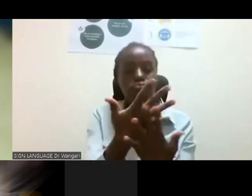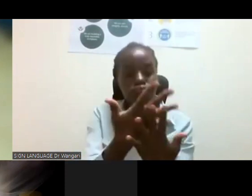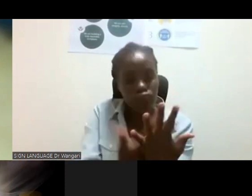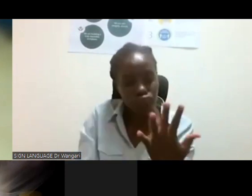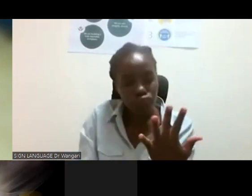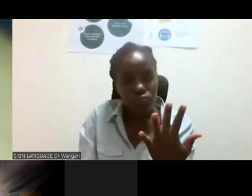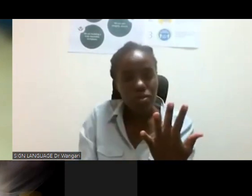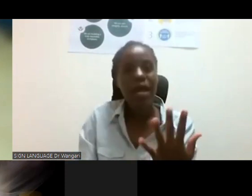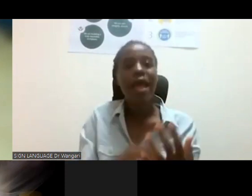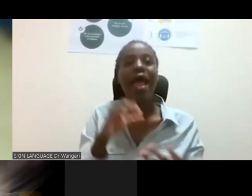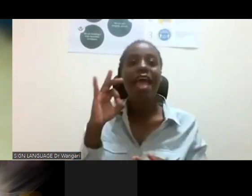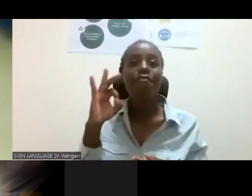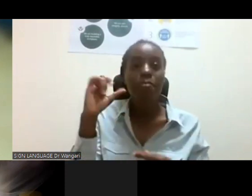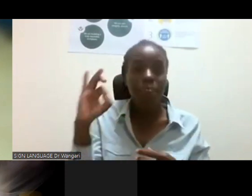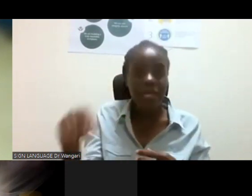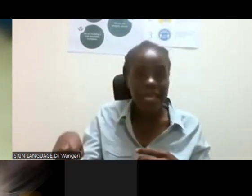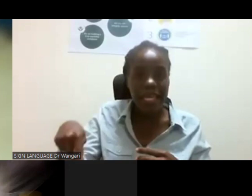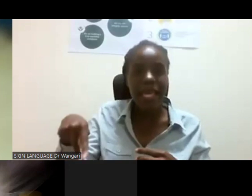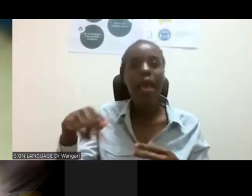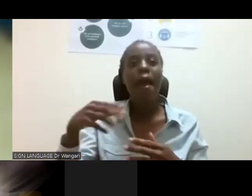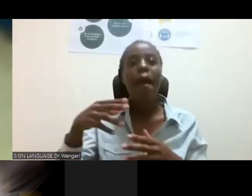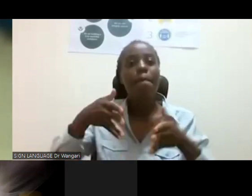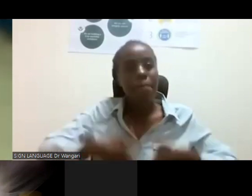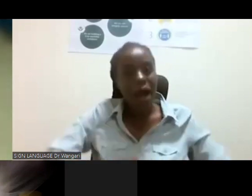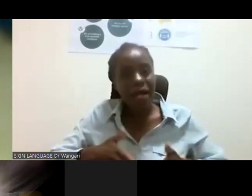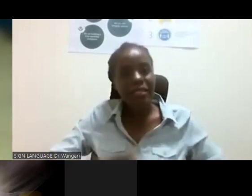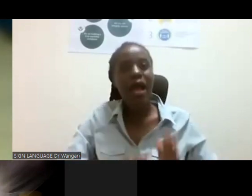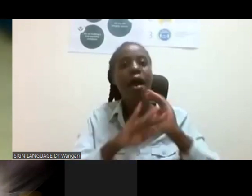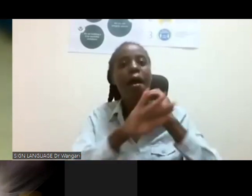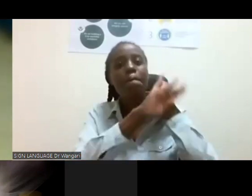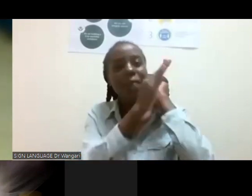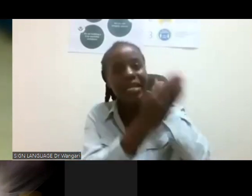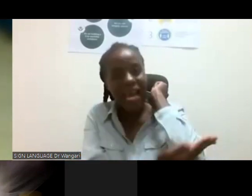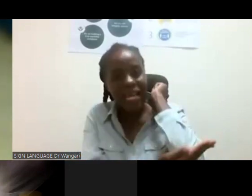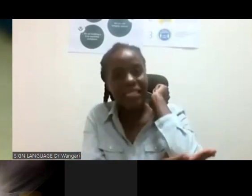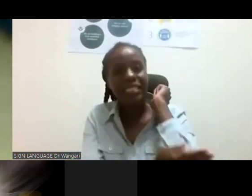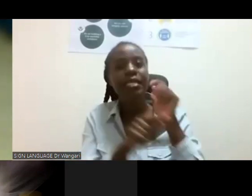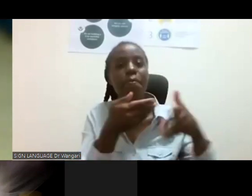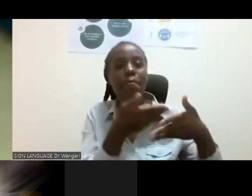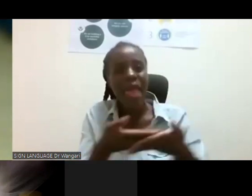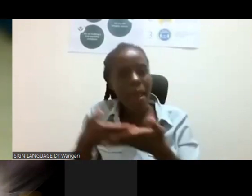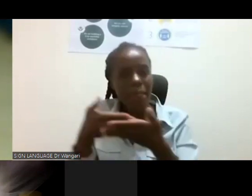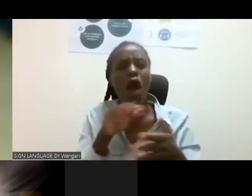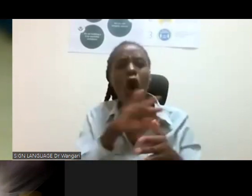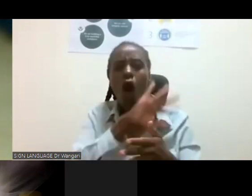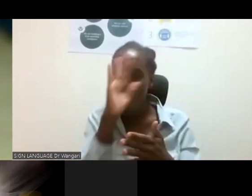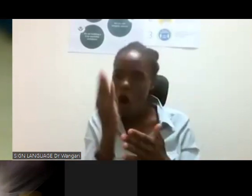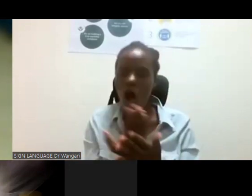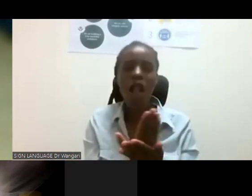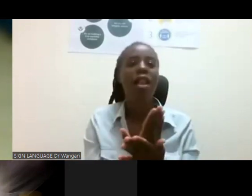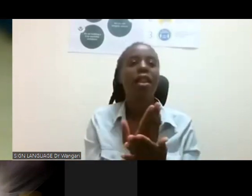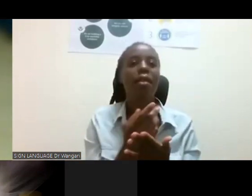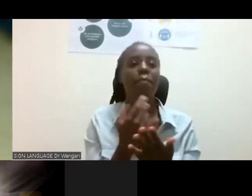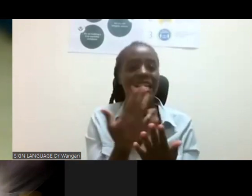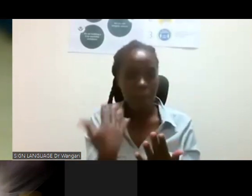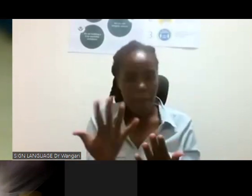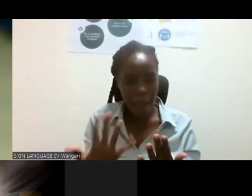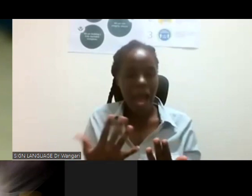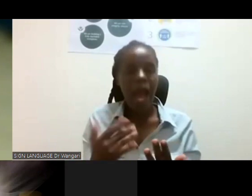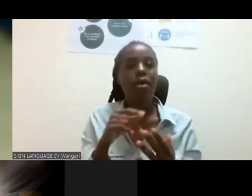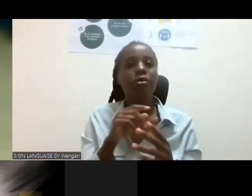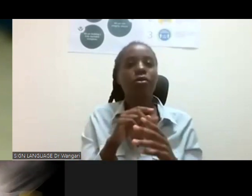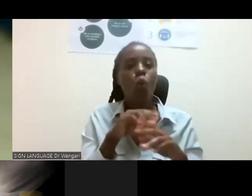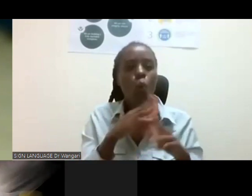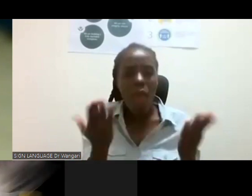maternity registers, theater, and even the pediatric registers as an entry point required